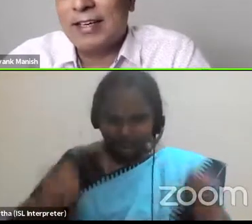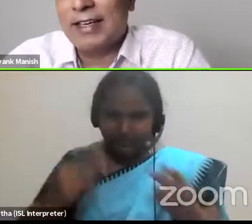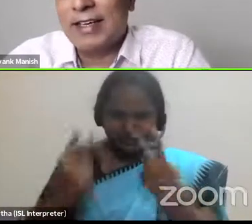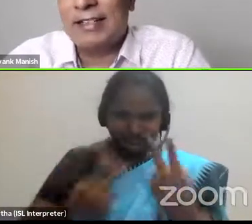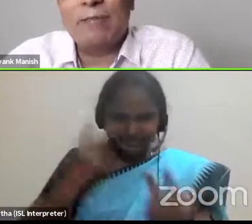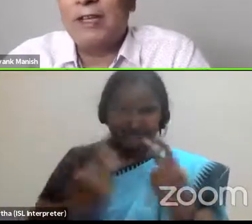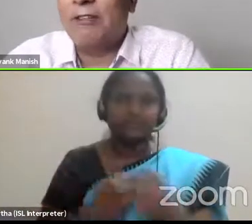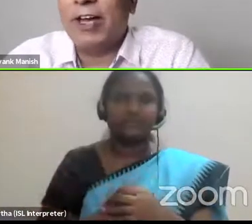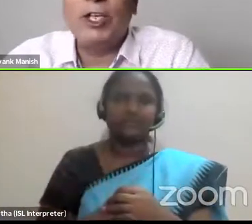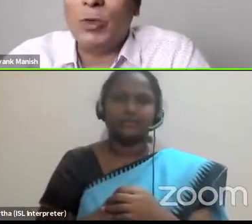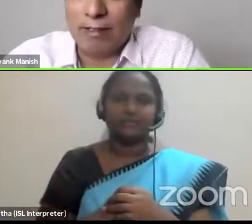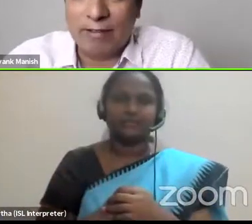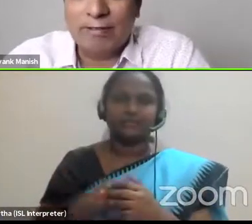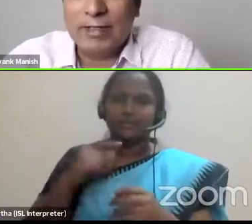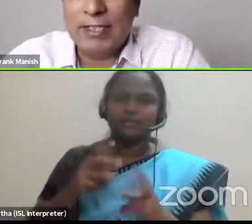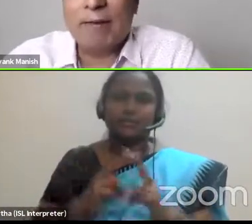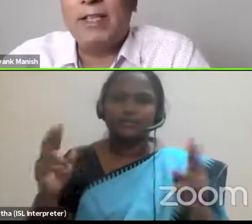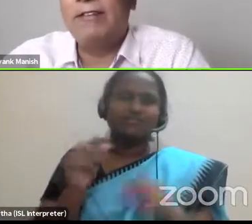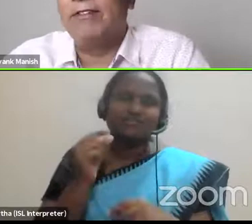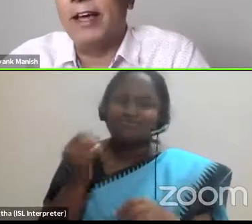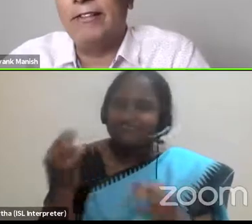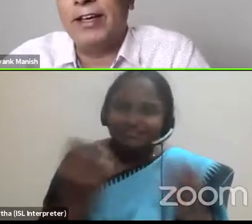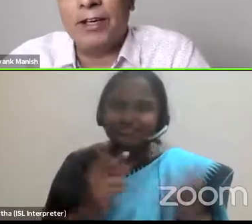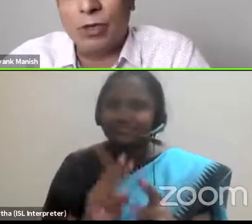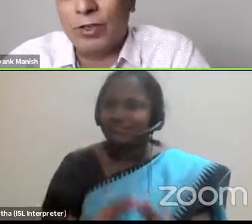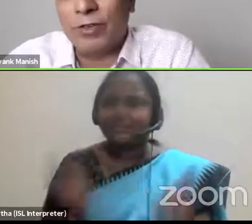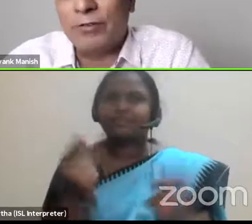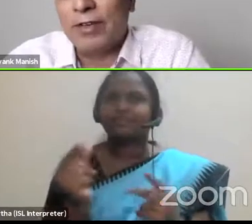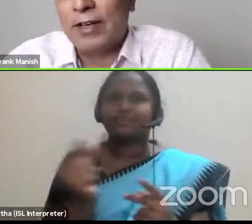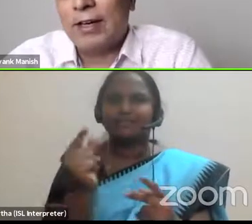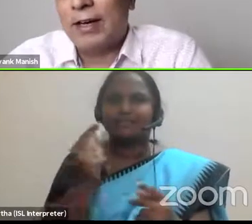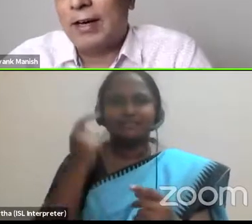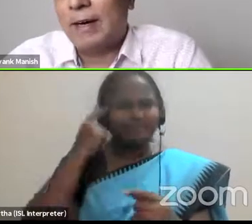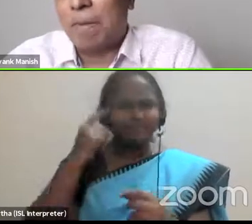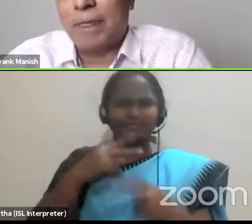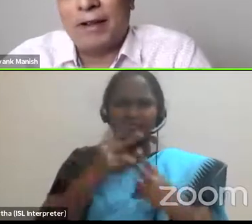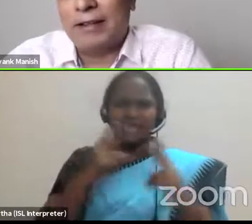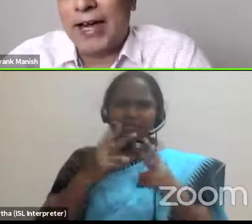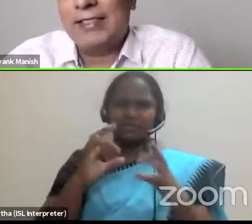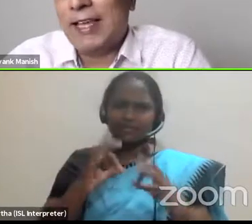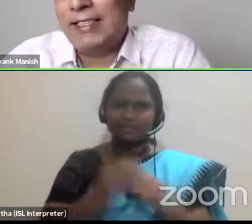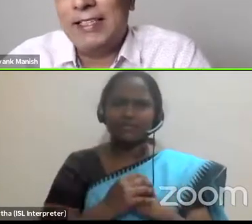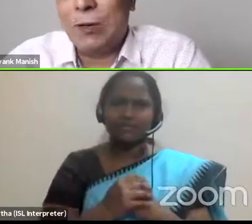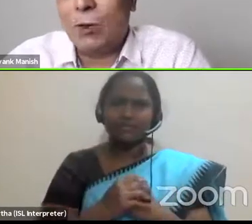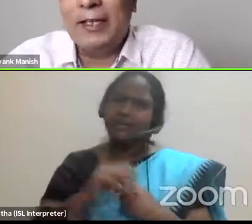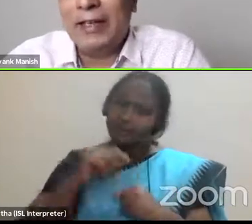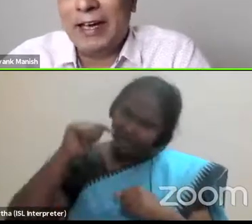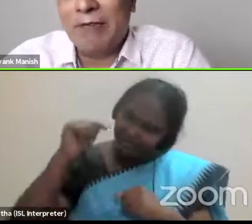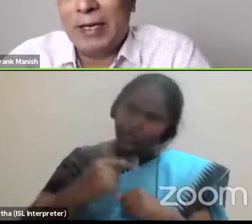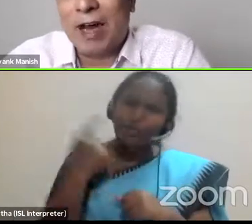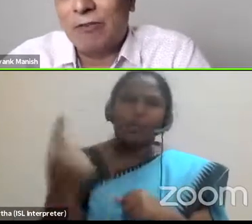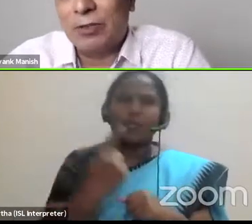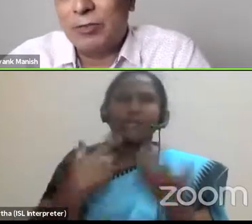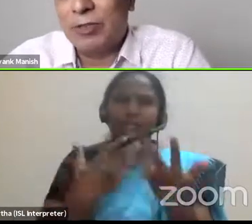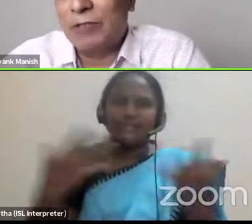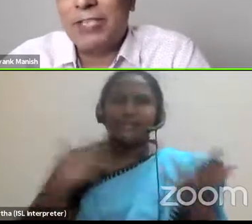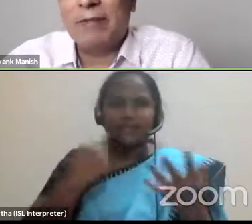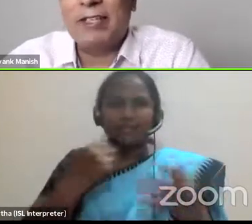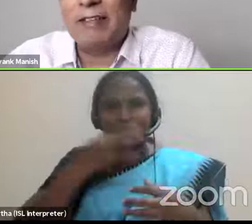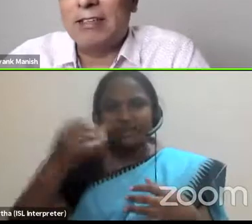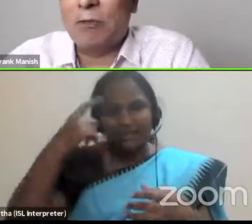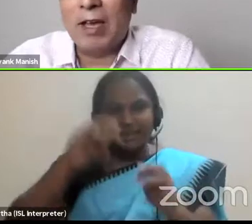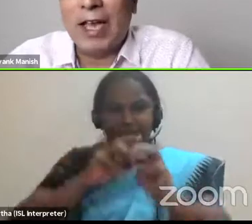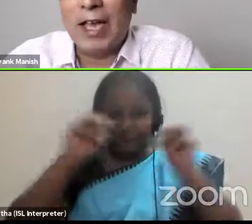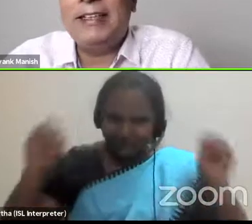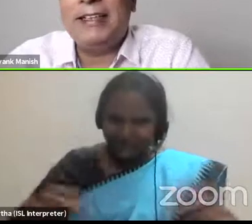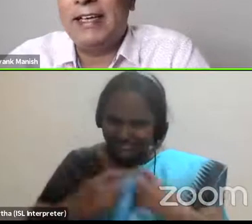visitors is something very unique. It's something very, very innovative. That's the only thing I've been after the museum team,